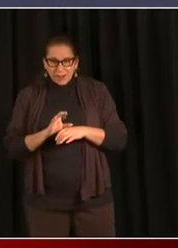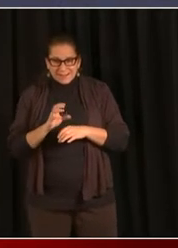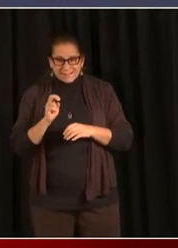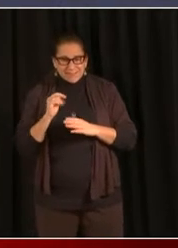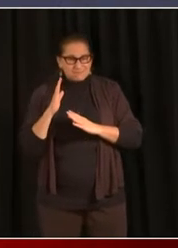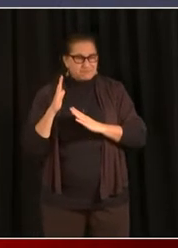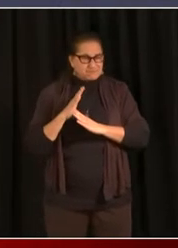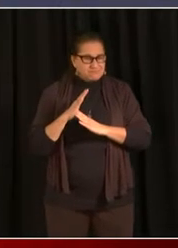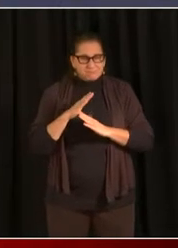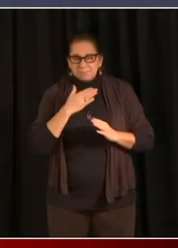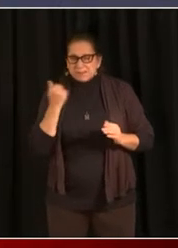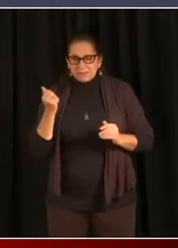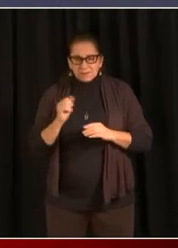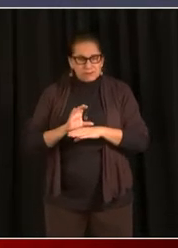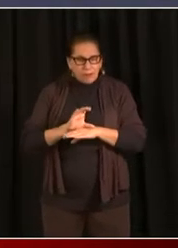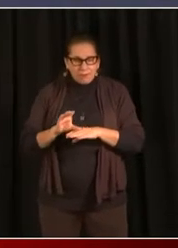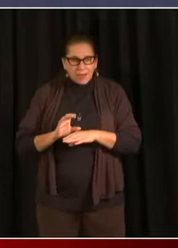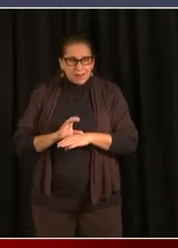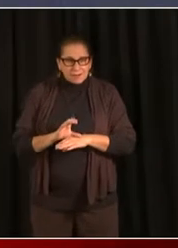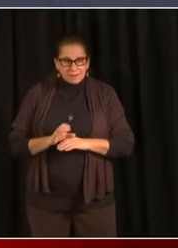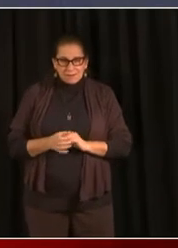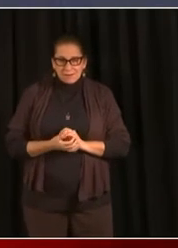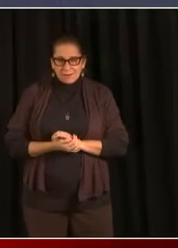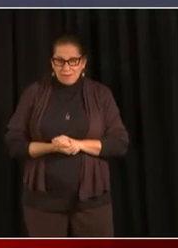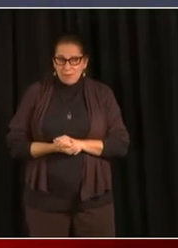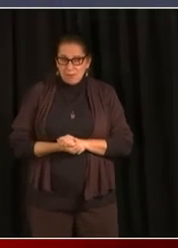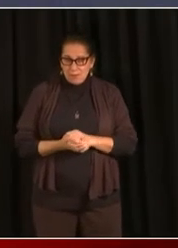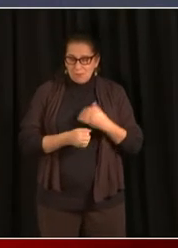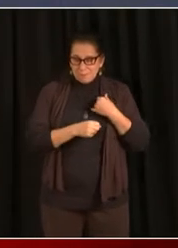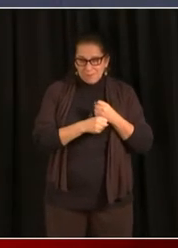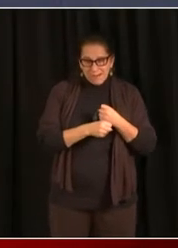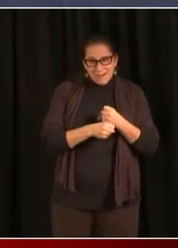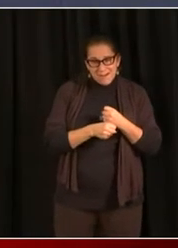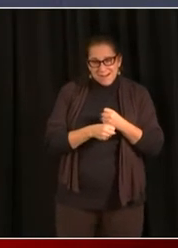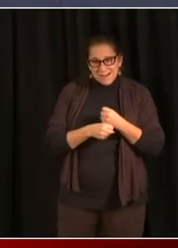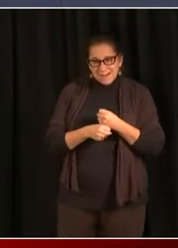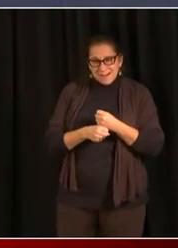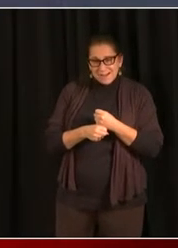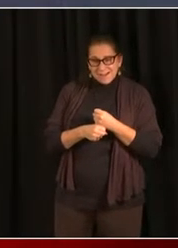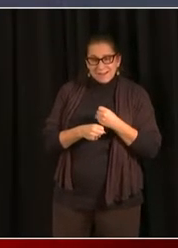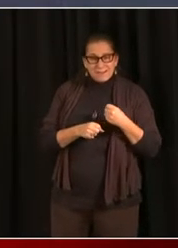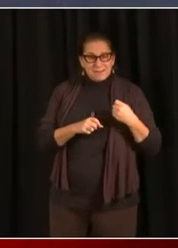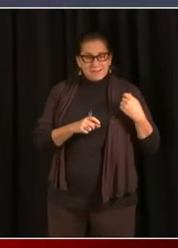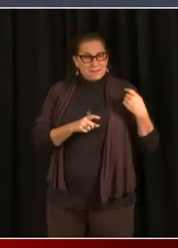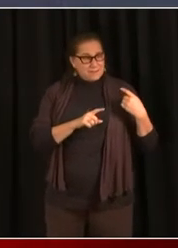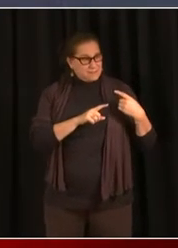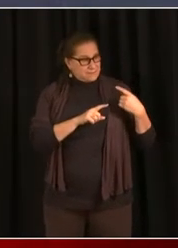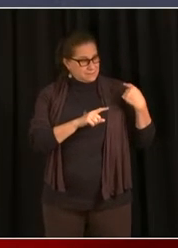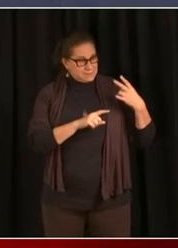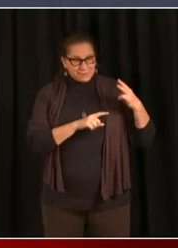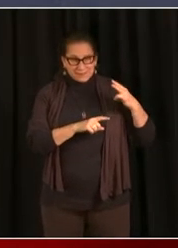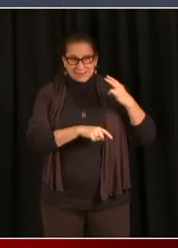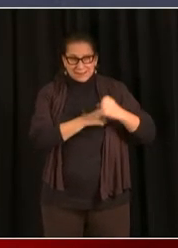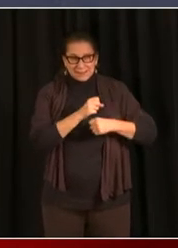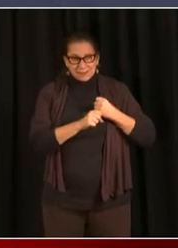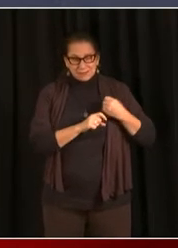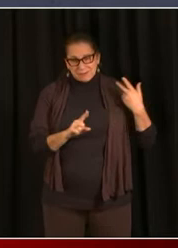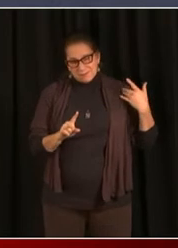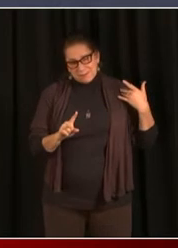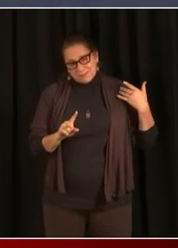chocolates that we have been making since 16 years ago when we started in our country,